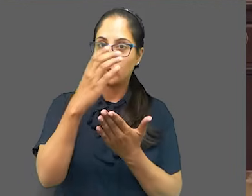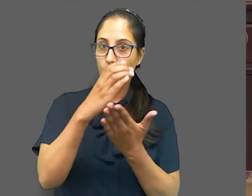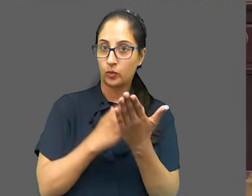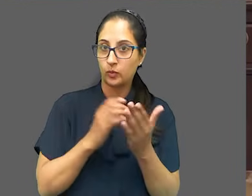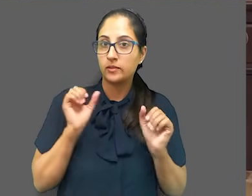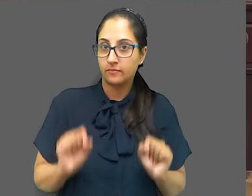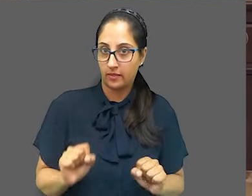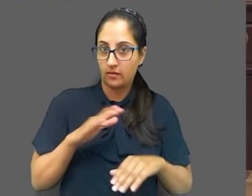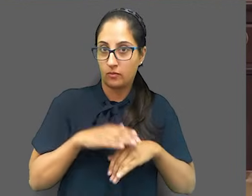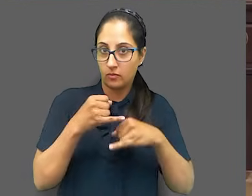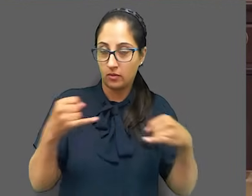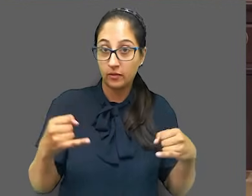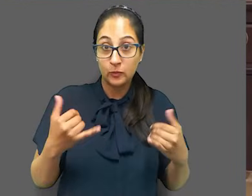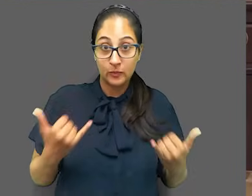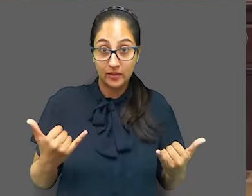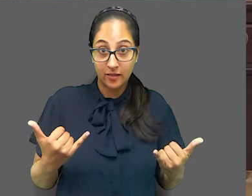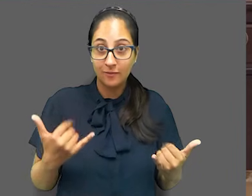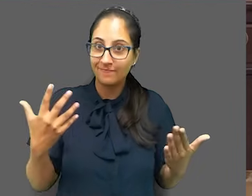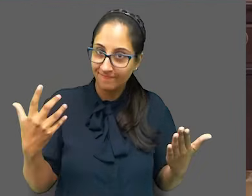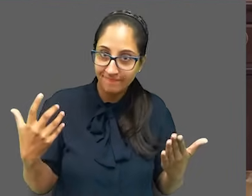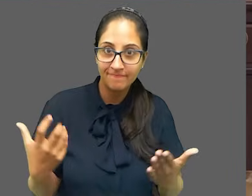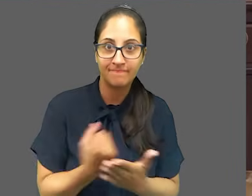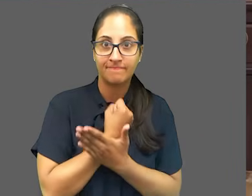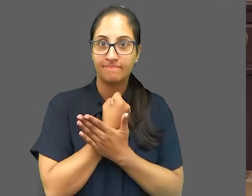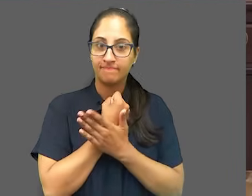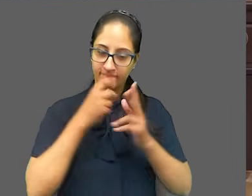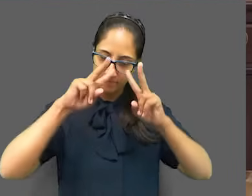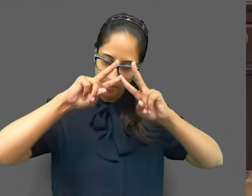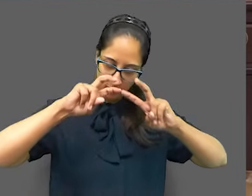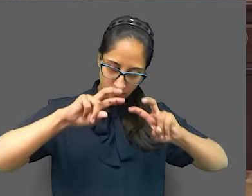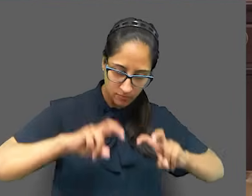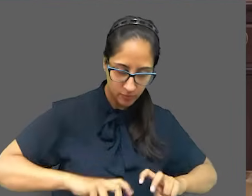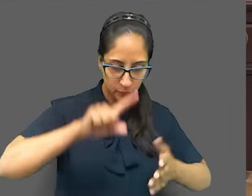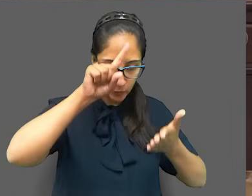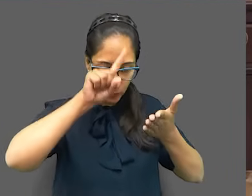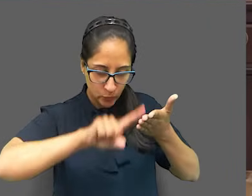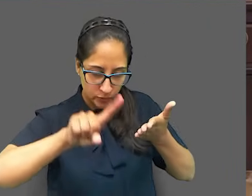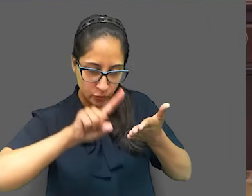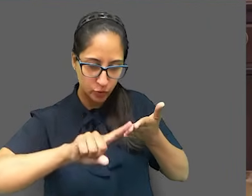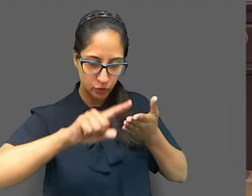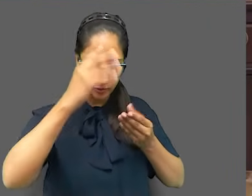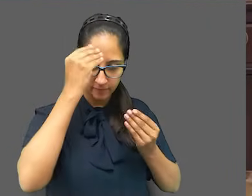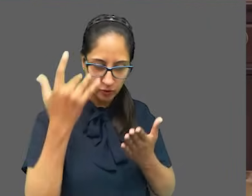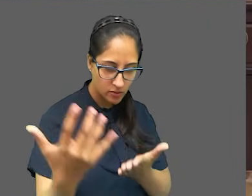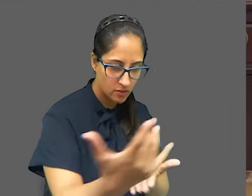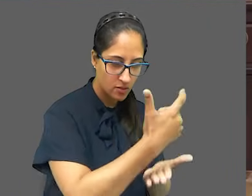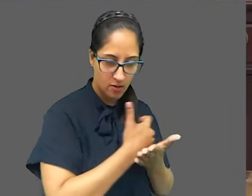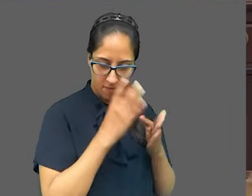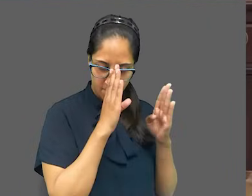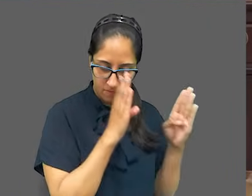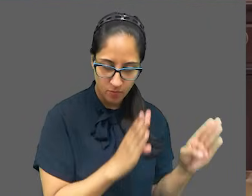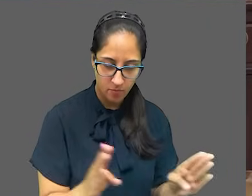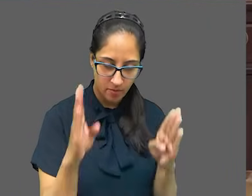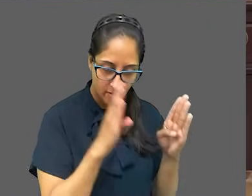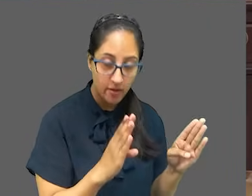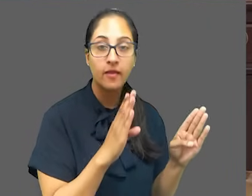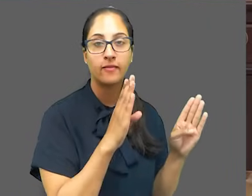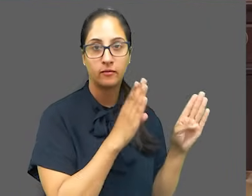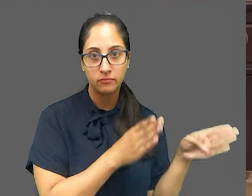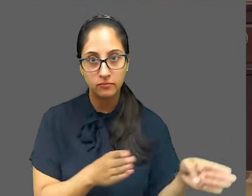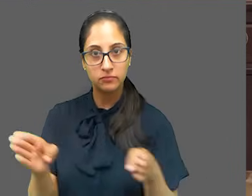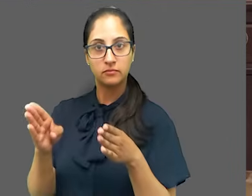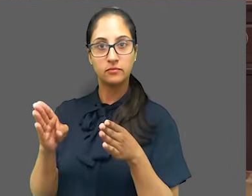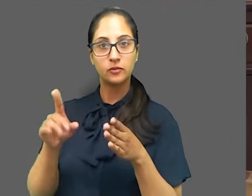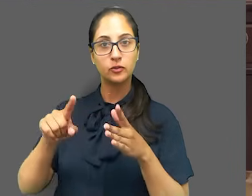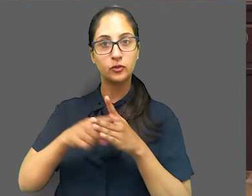homes. This is the time to reflect, research, prepare,